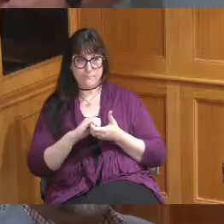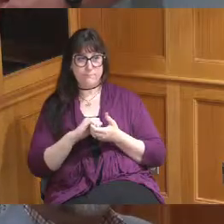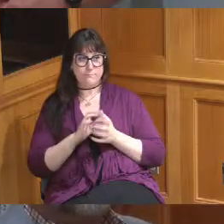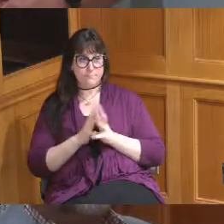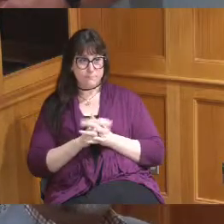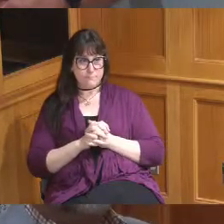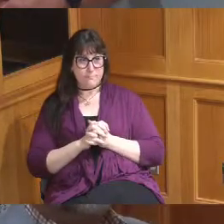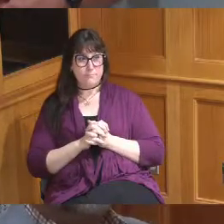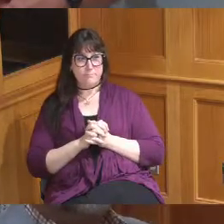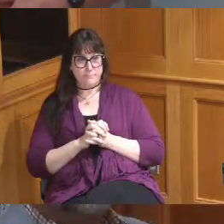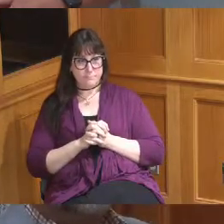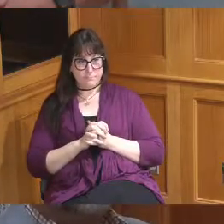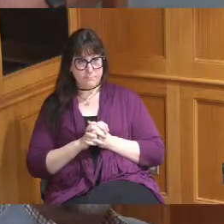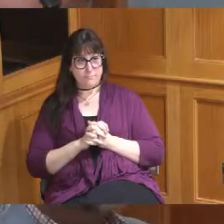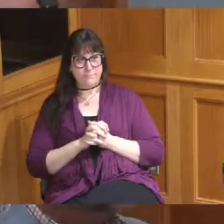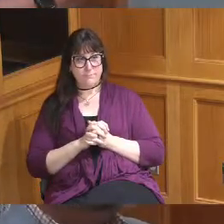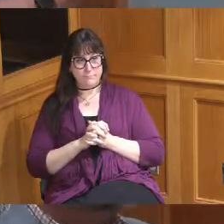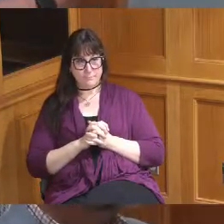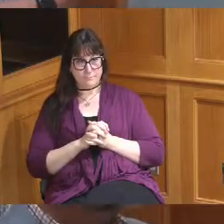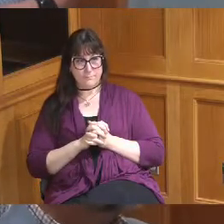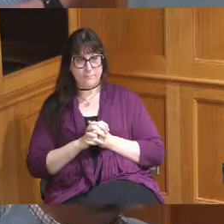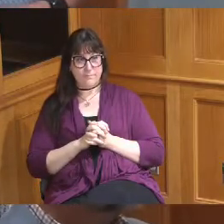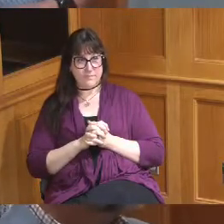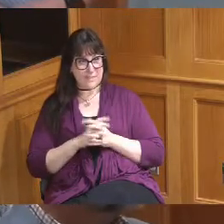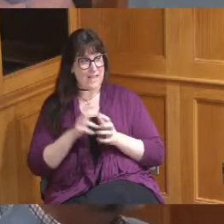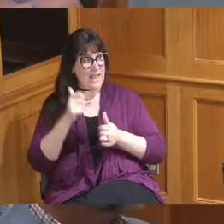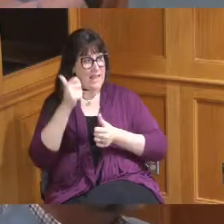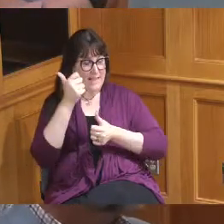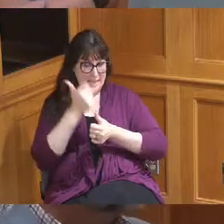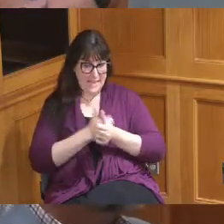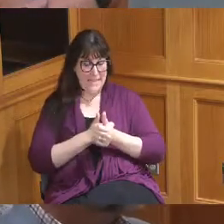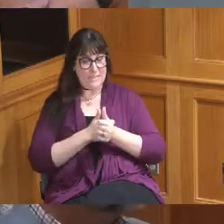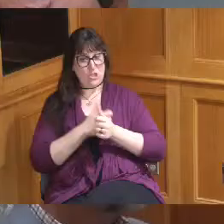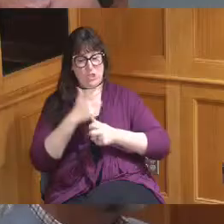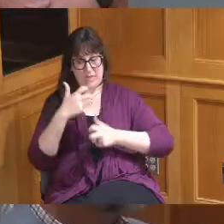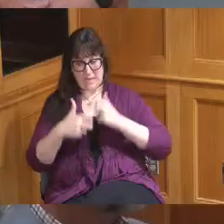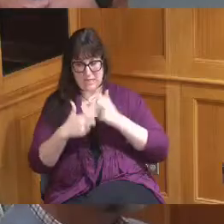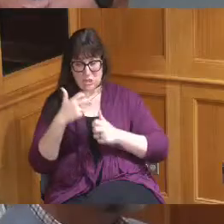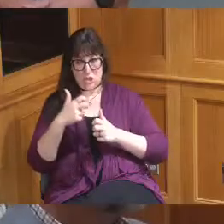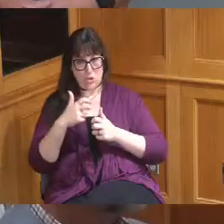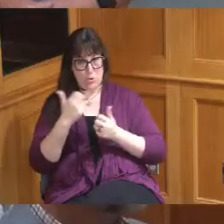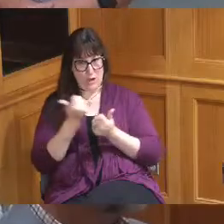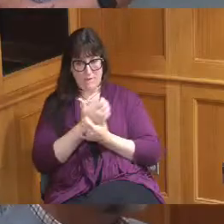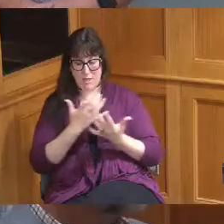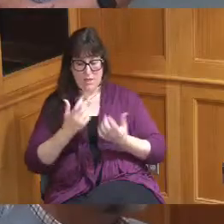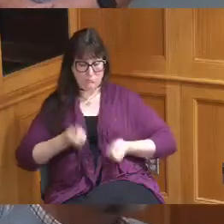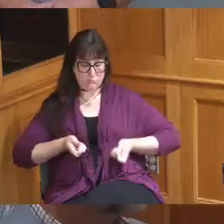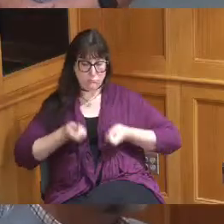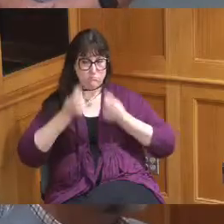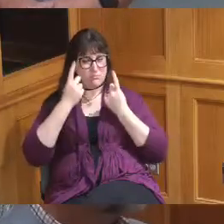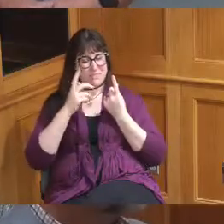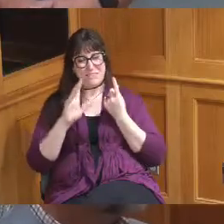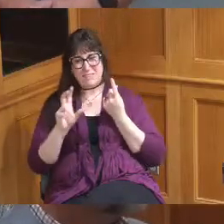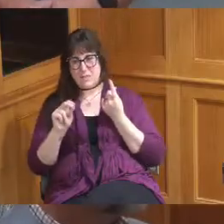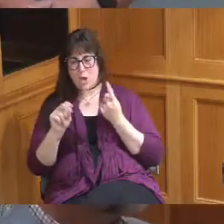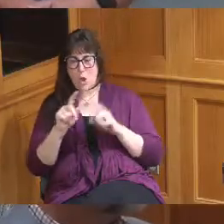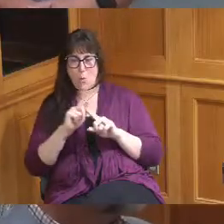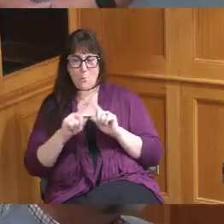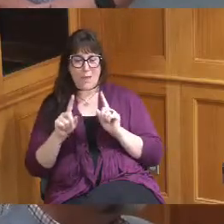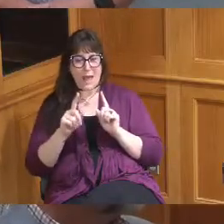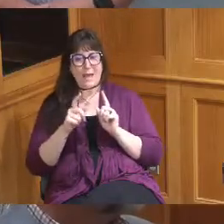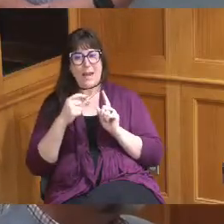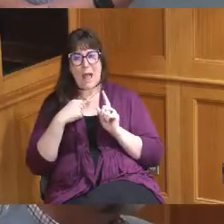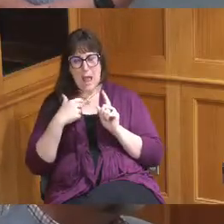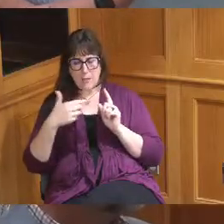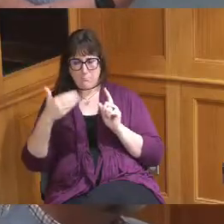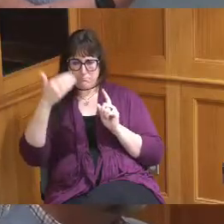have every issue locked up, but I have at least a sense of purpose going forward. And what